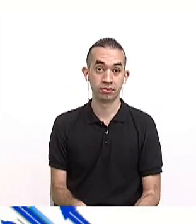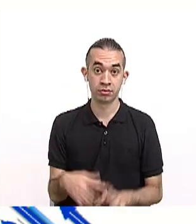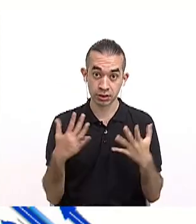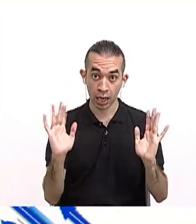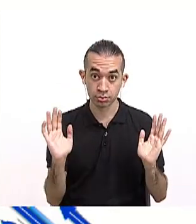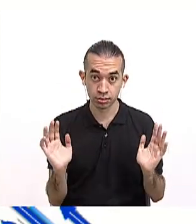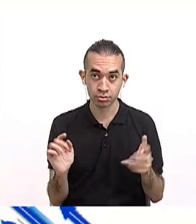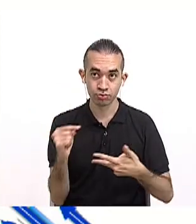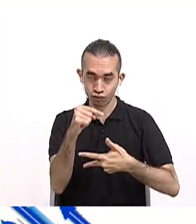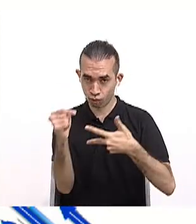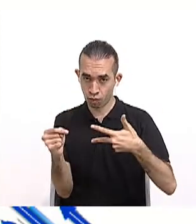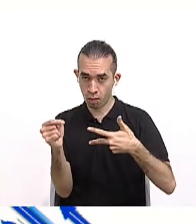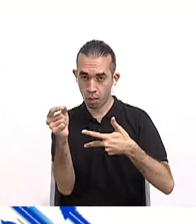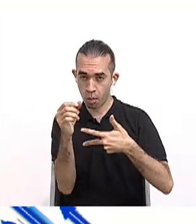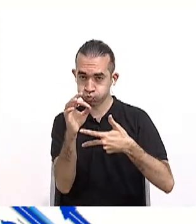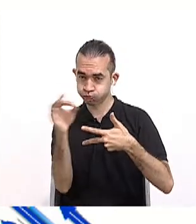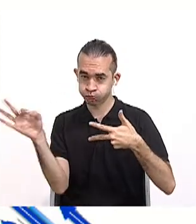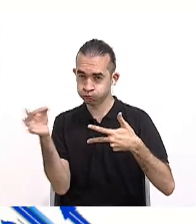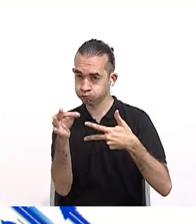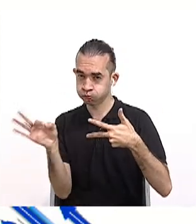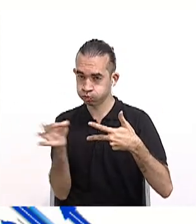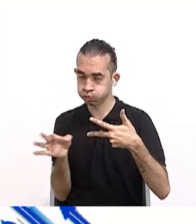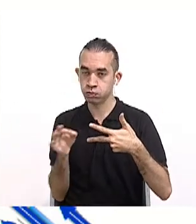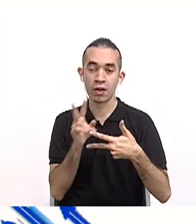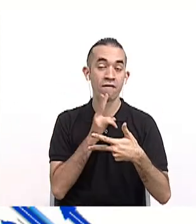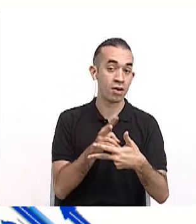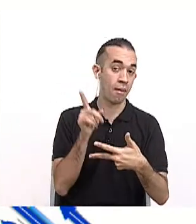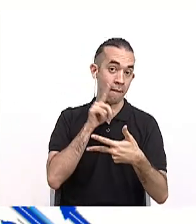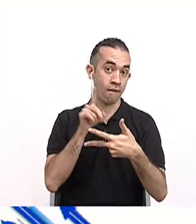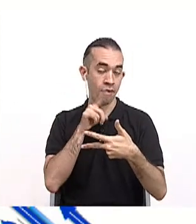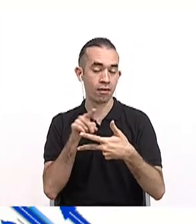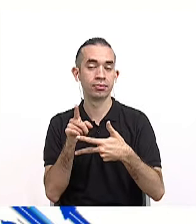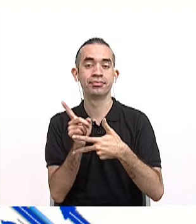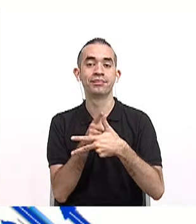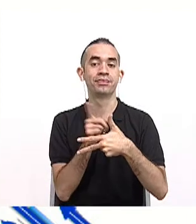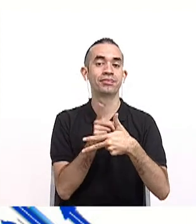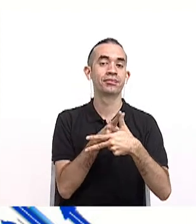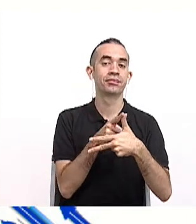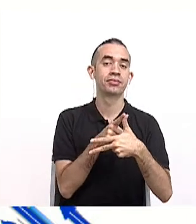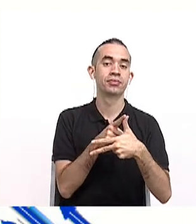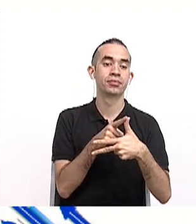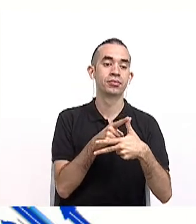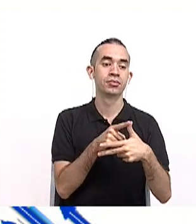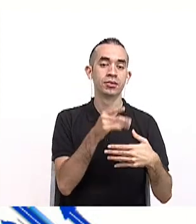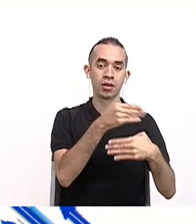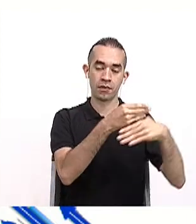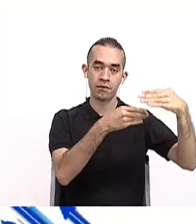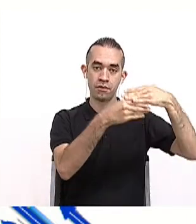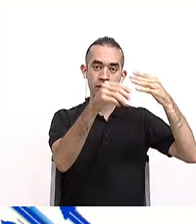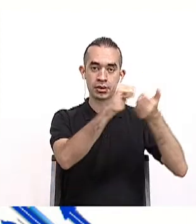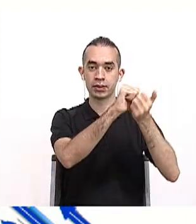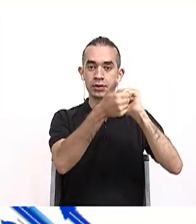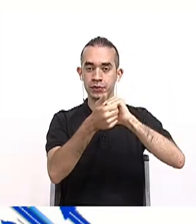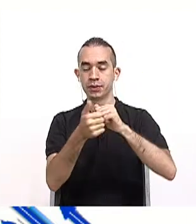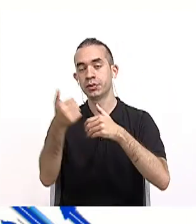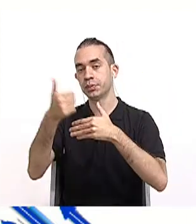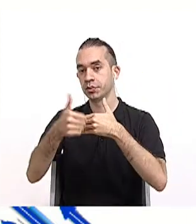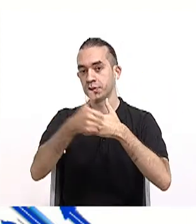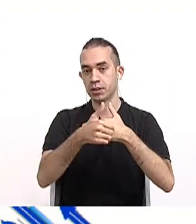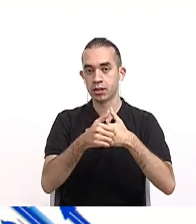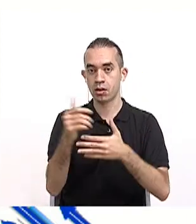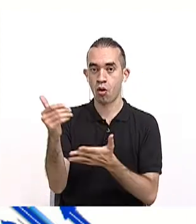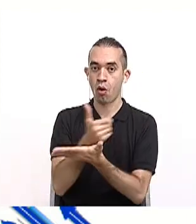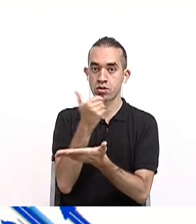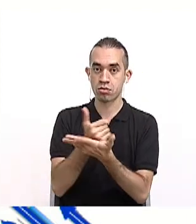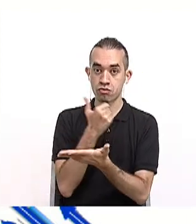there. Are they true or false? Number 1, Bricks to Bread is a non-profit organization, and you can